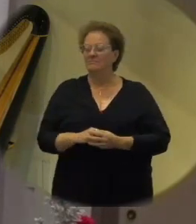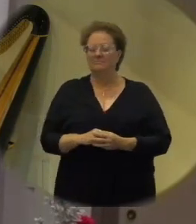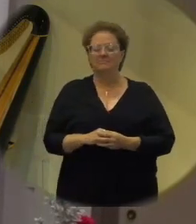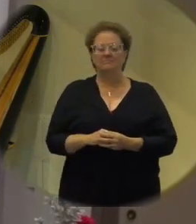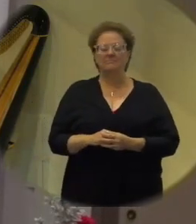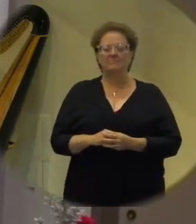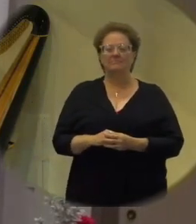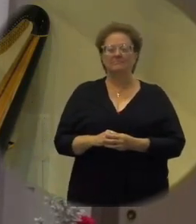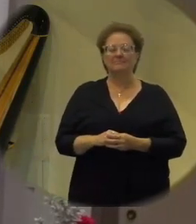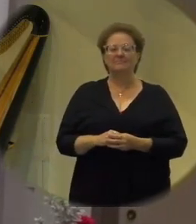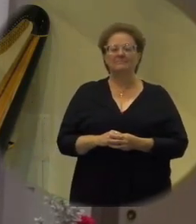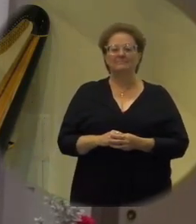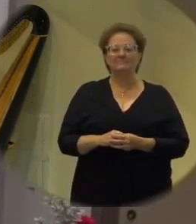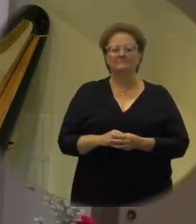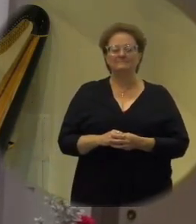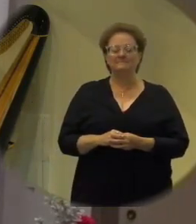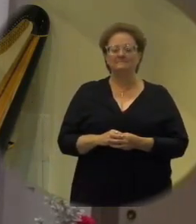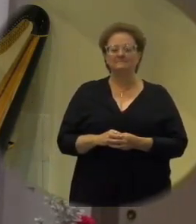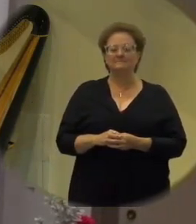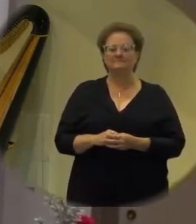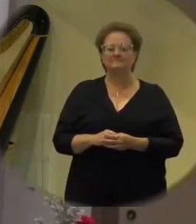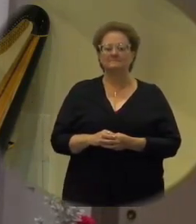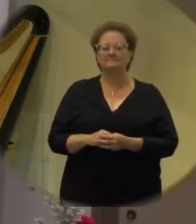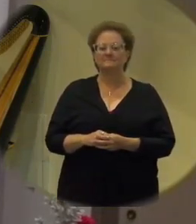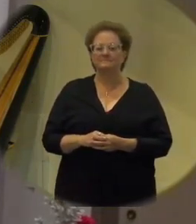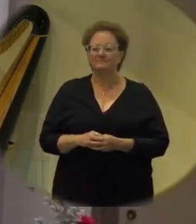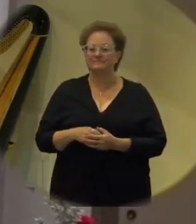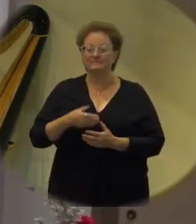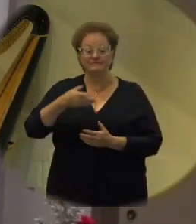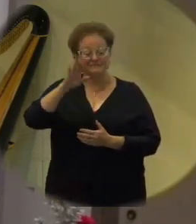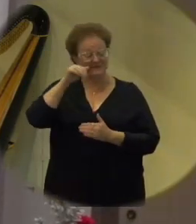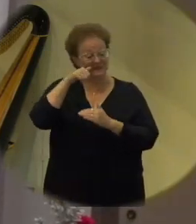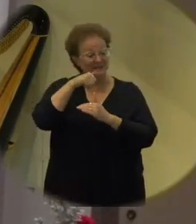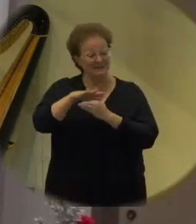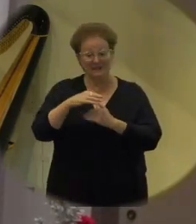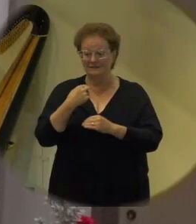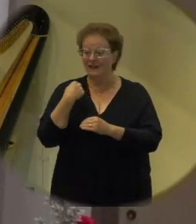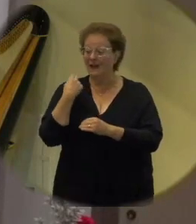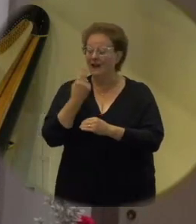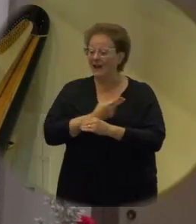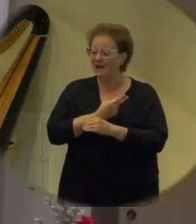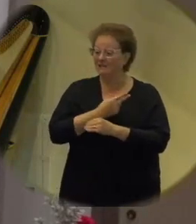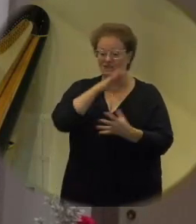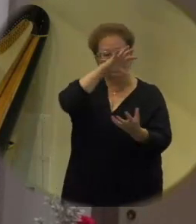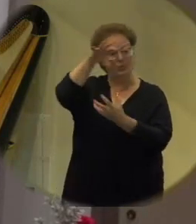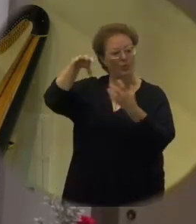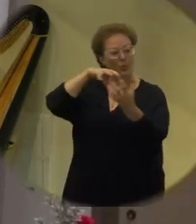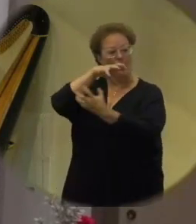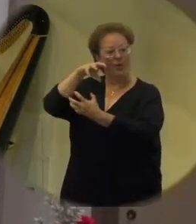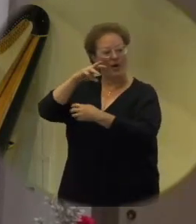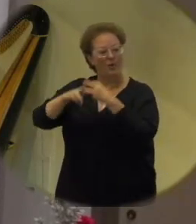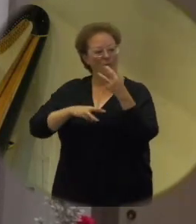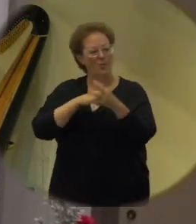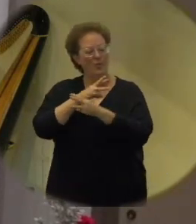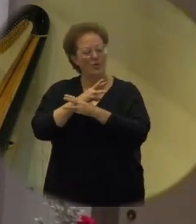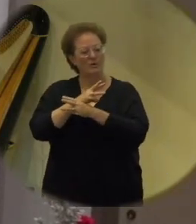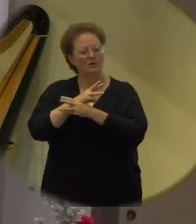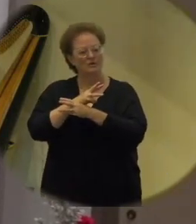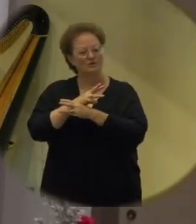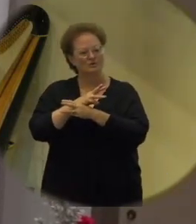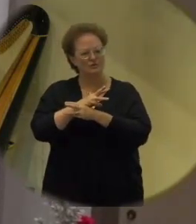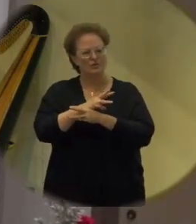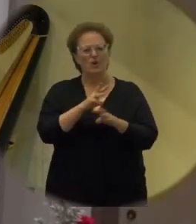The last part of this message, though, is that God sends us into the chaos of this world as his